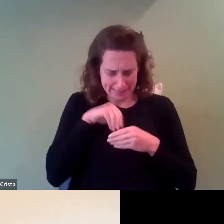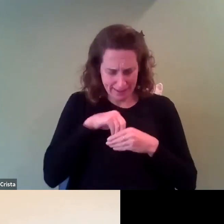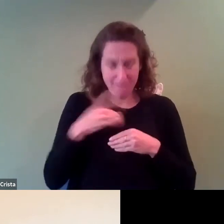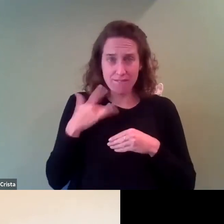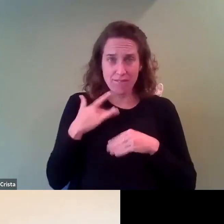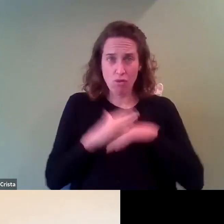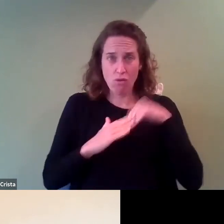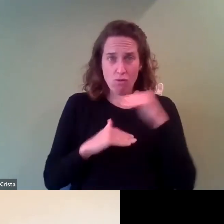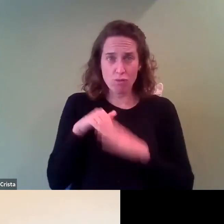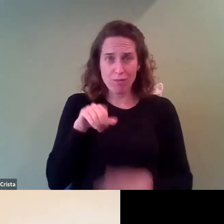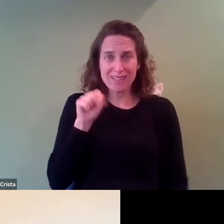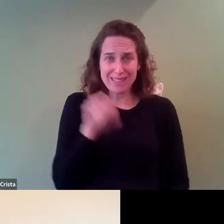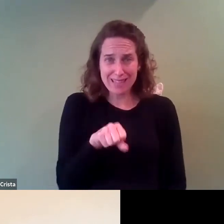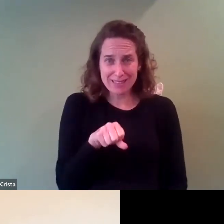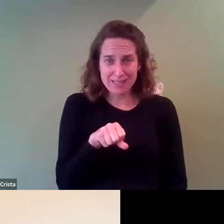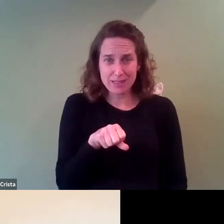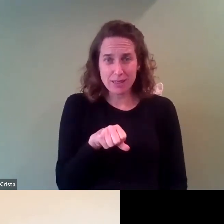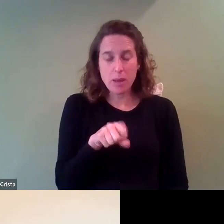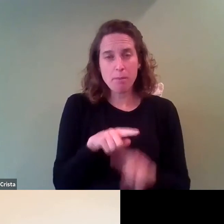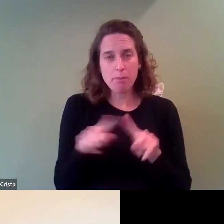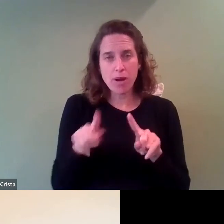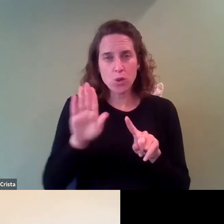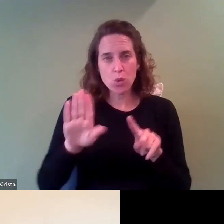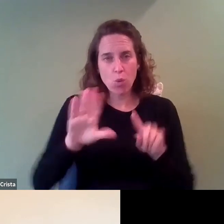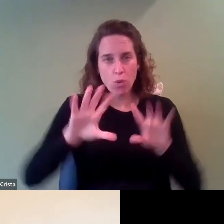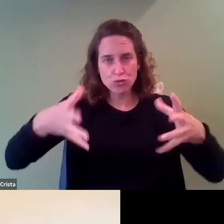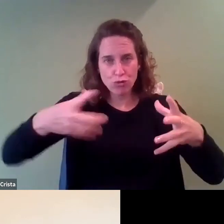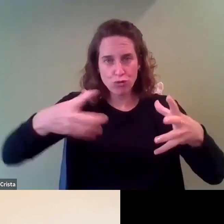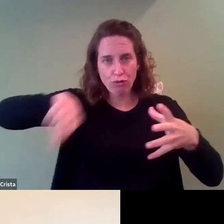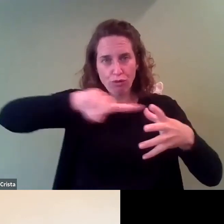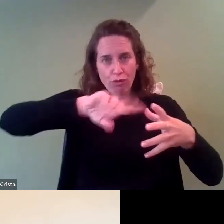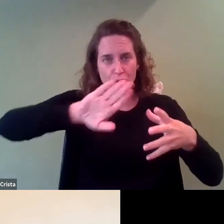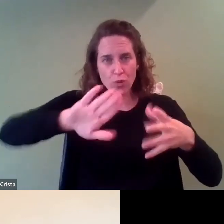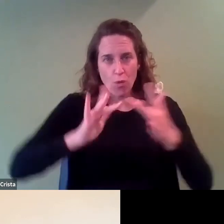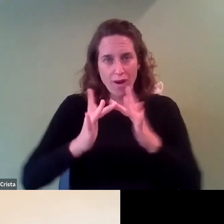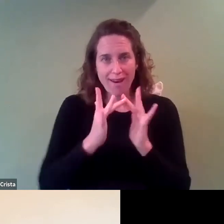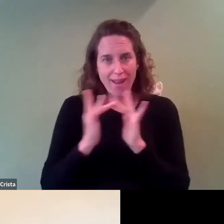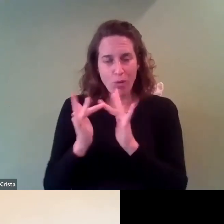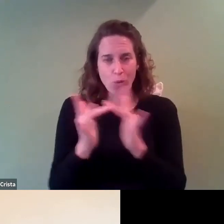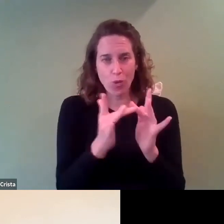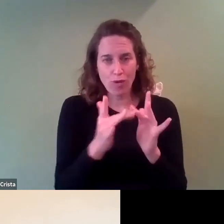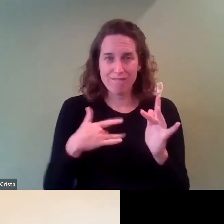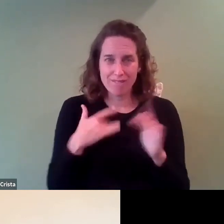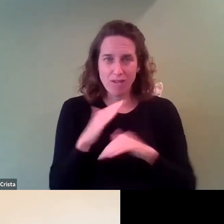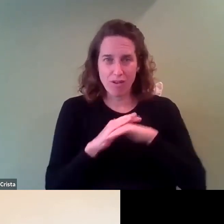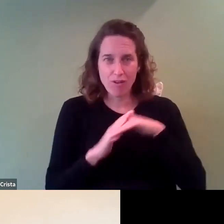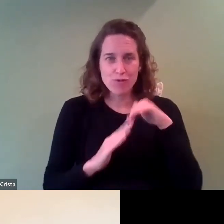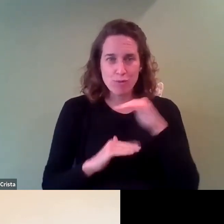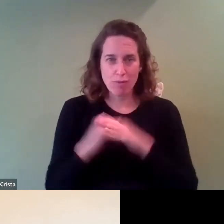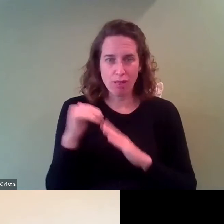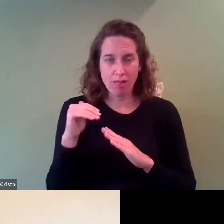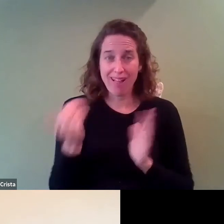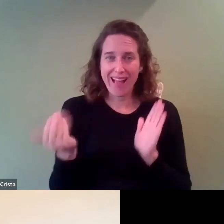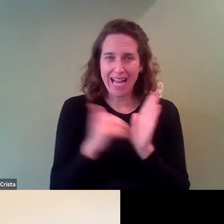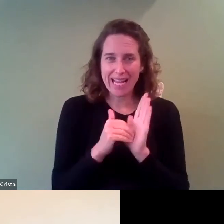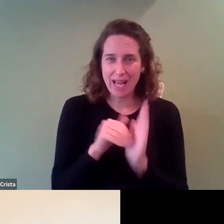also within one's human circle, in one's human universe. So it really is the we as